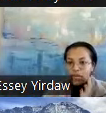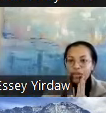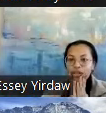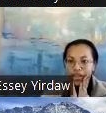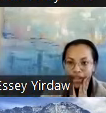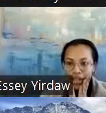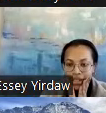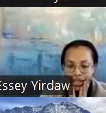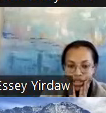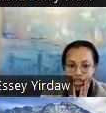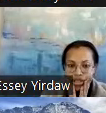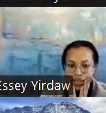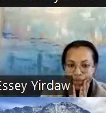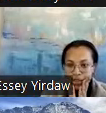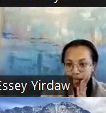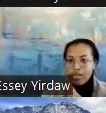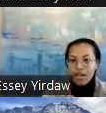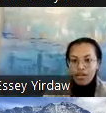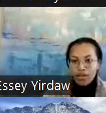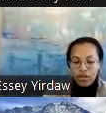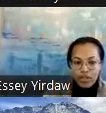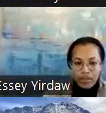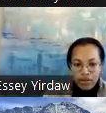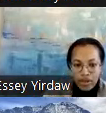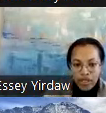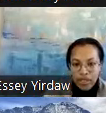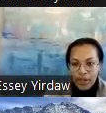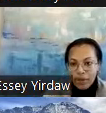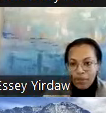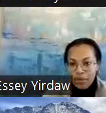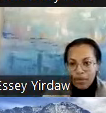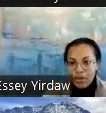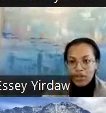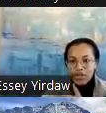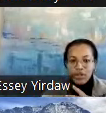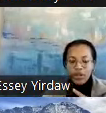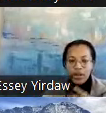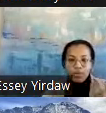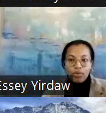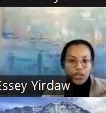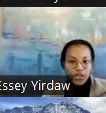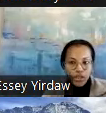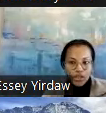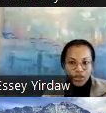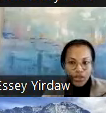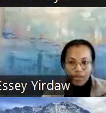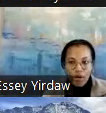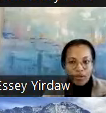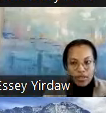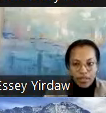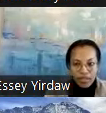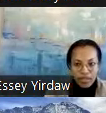Are we thinking that, just to clarify, make sure I'm getting all your thoughts down correctly, like, is this like a research